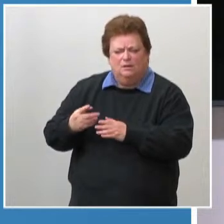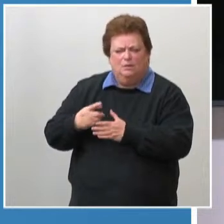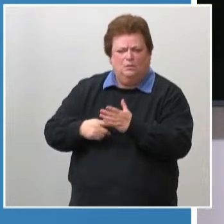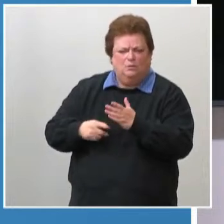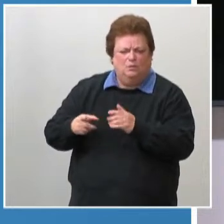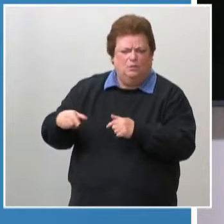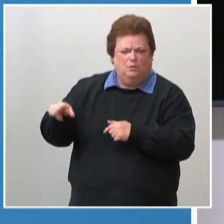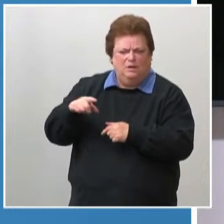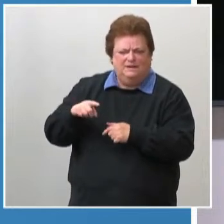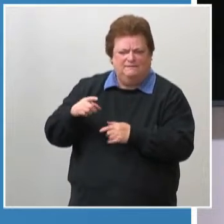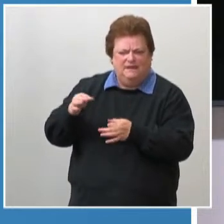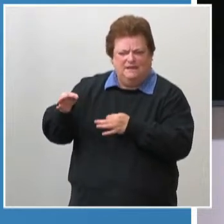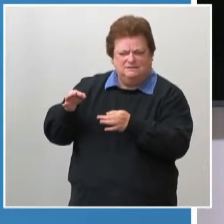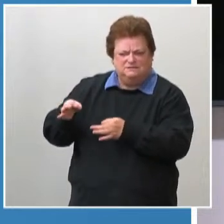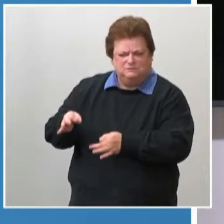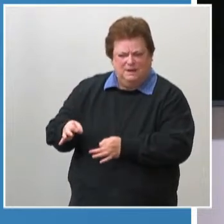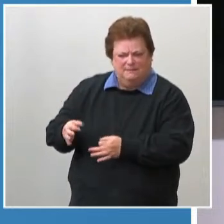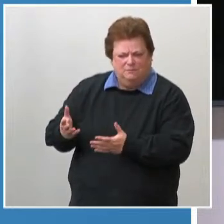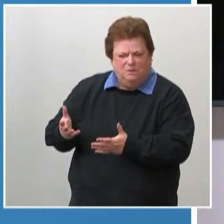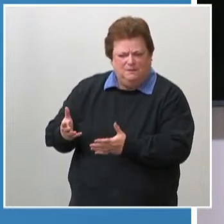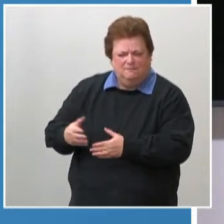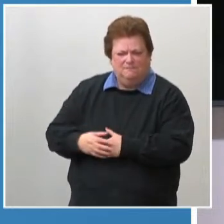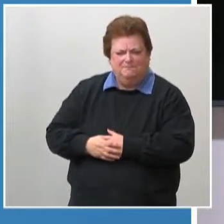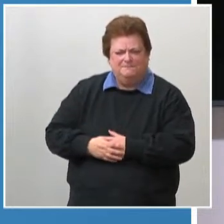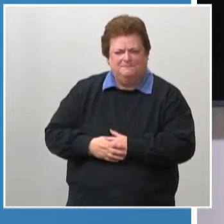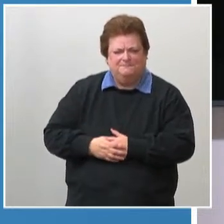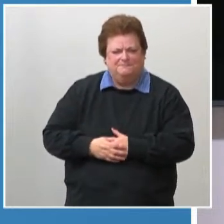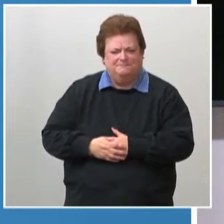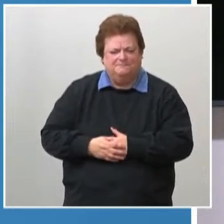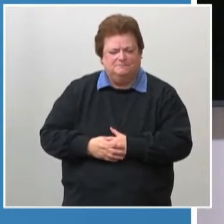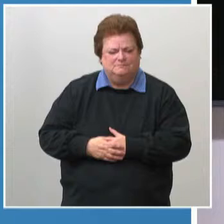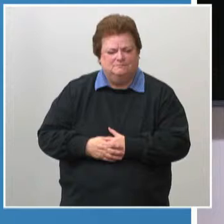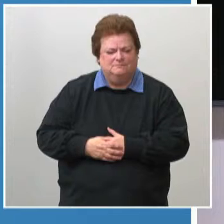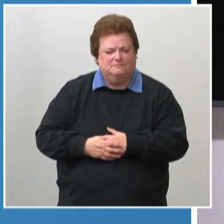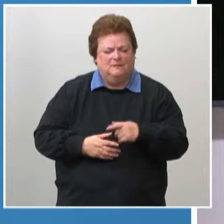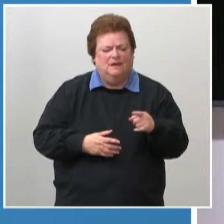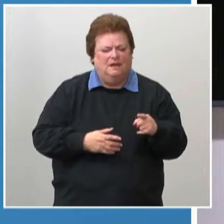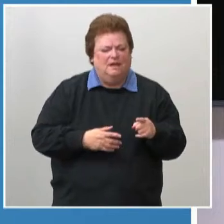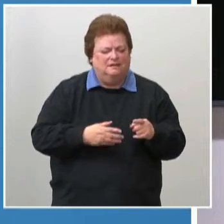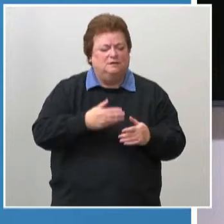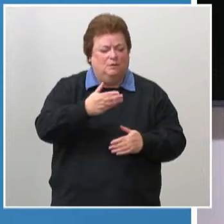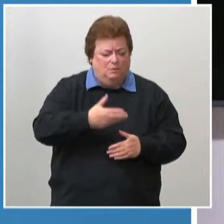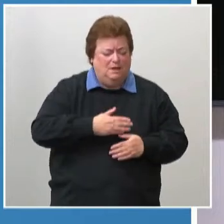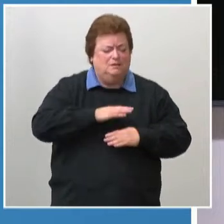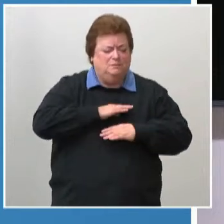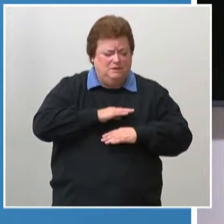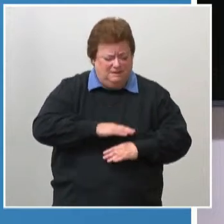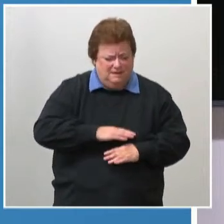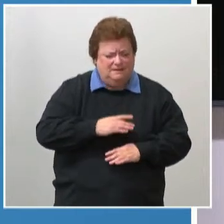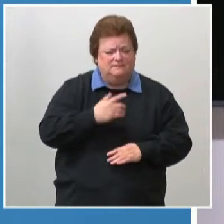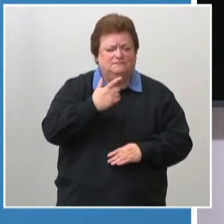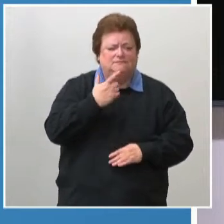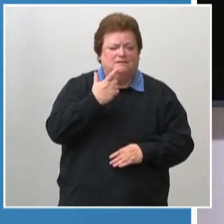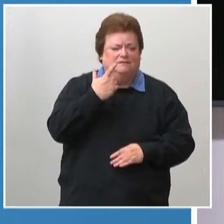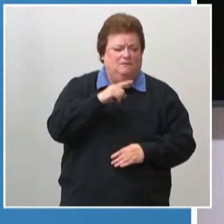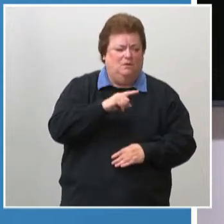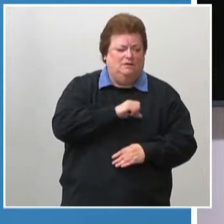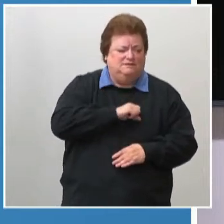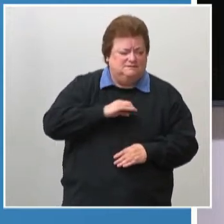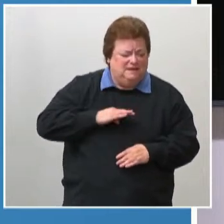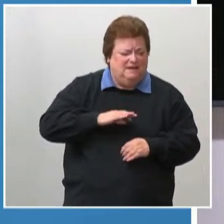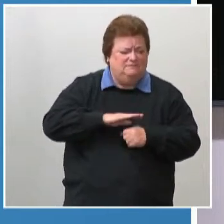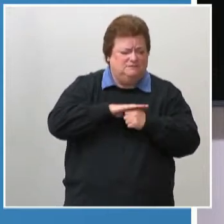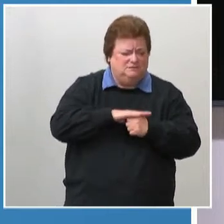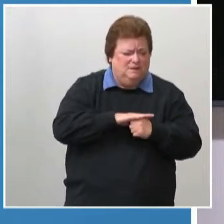described? Well, I think, it's welcome relief to the strain that's been on the staff, and